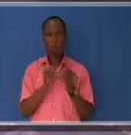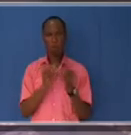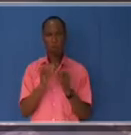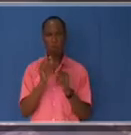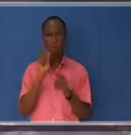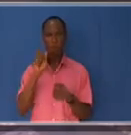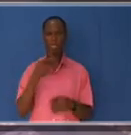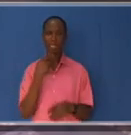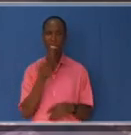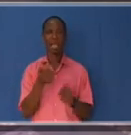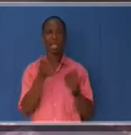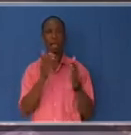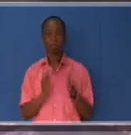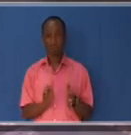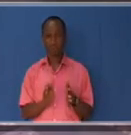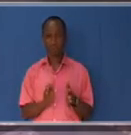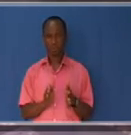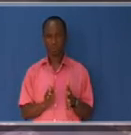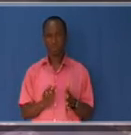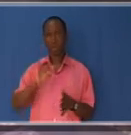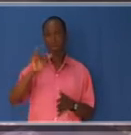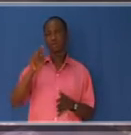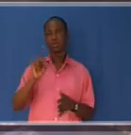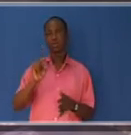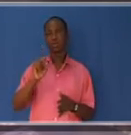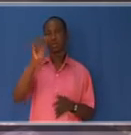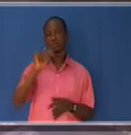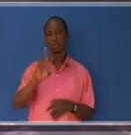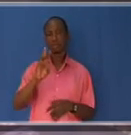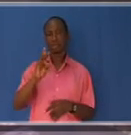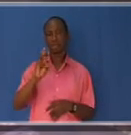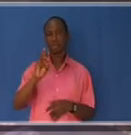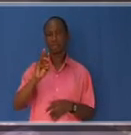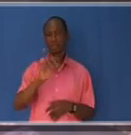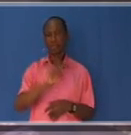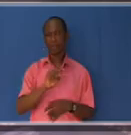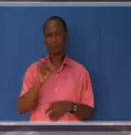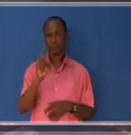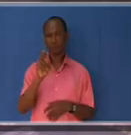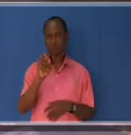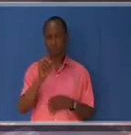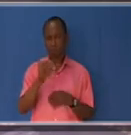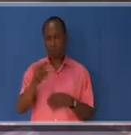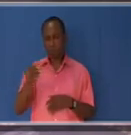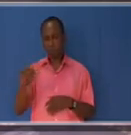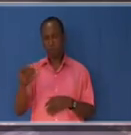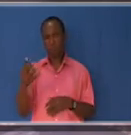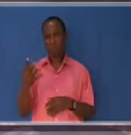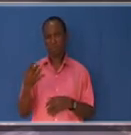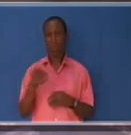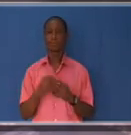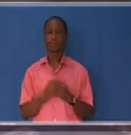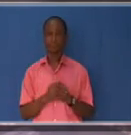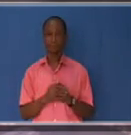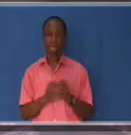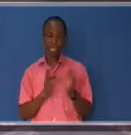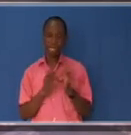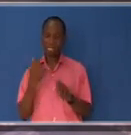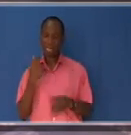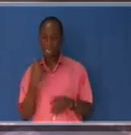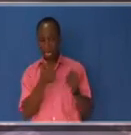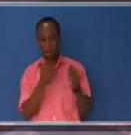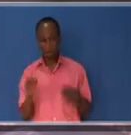in John chapter 16, verse number 12 through 14, where